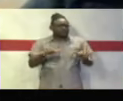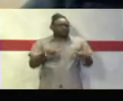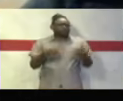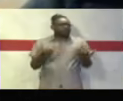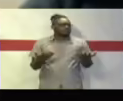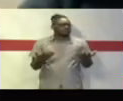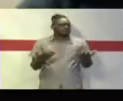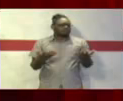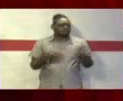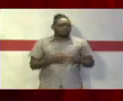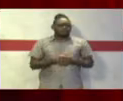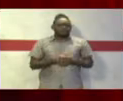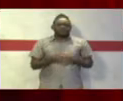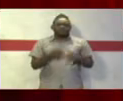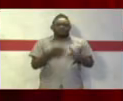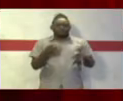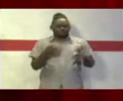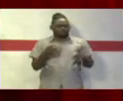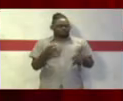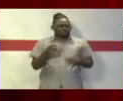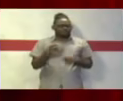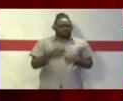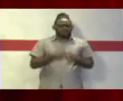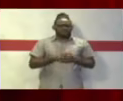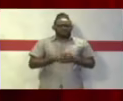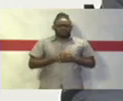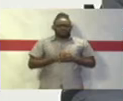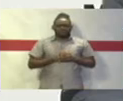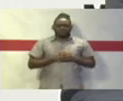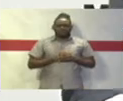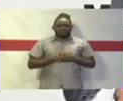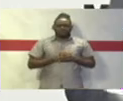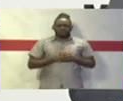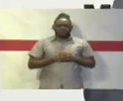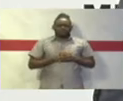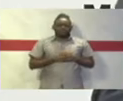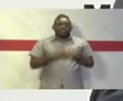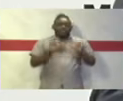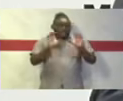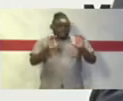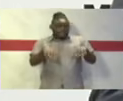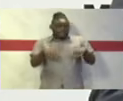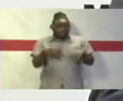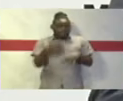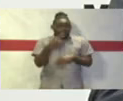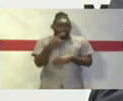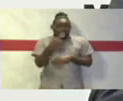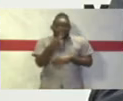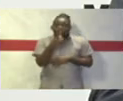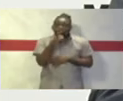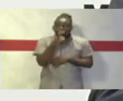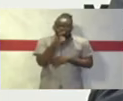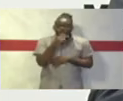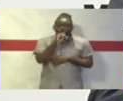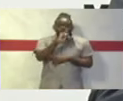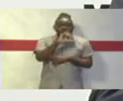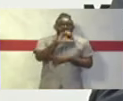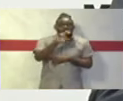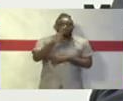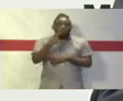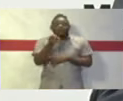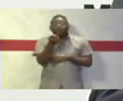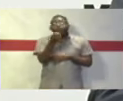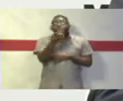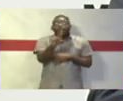NCRHA? Thank you. So I can give you an idea of who is in ICU, HDU, and if we had